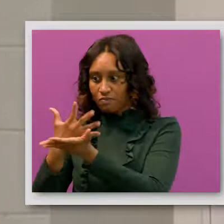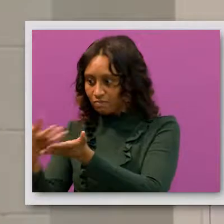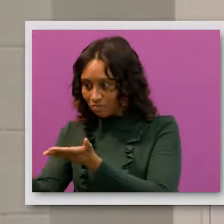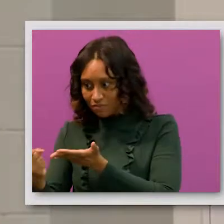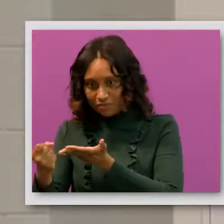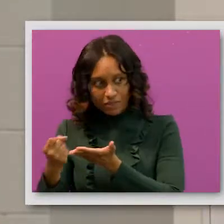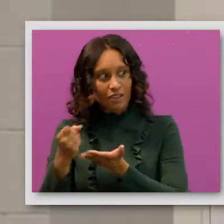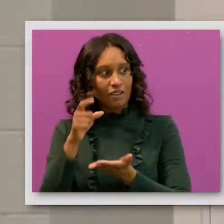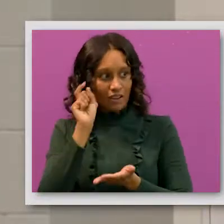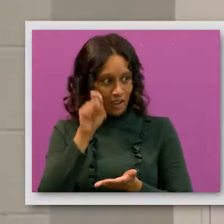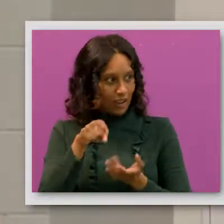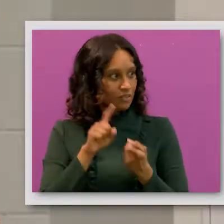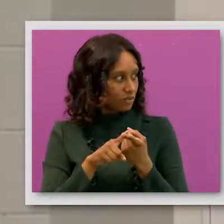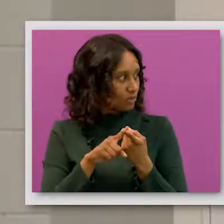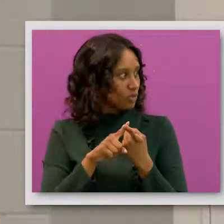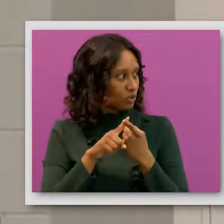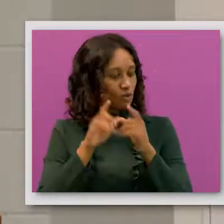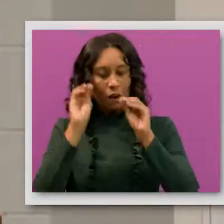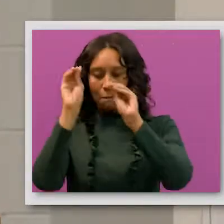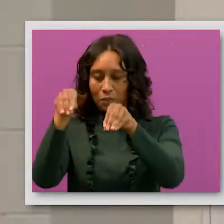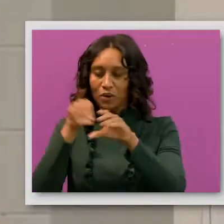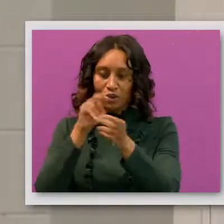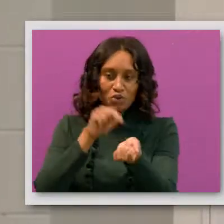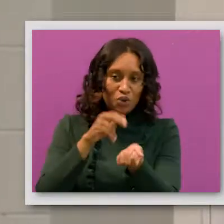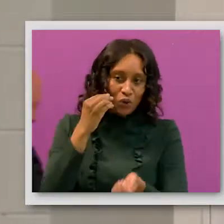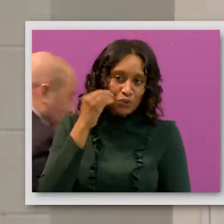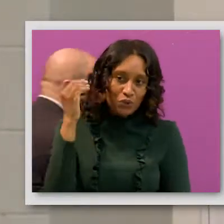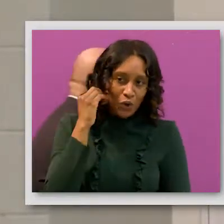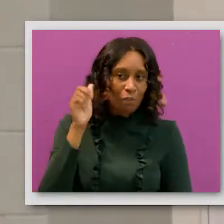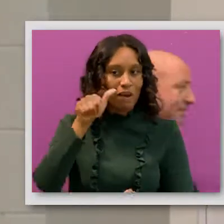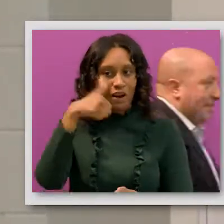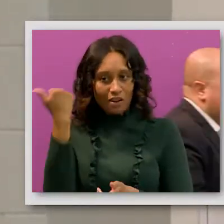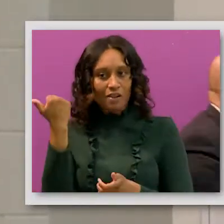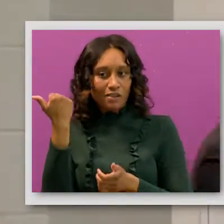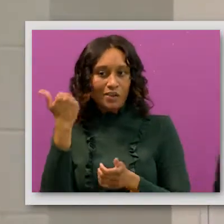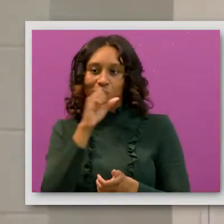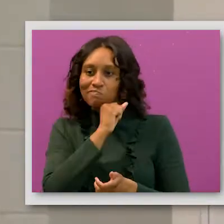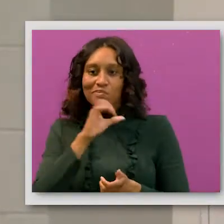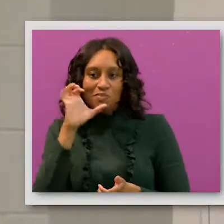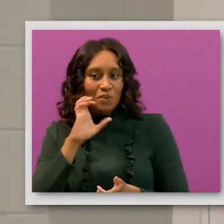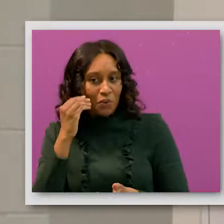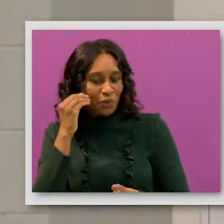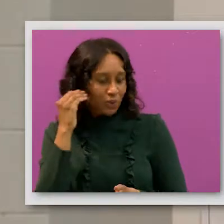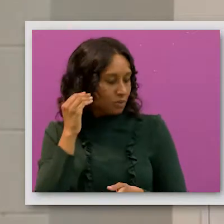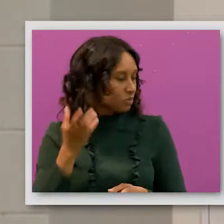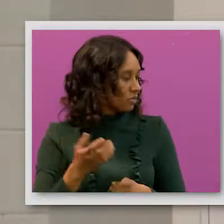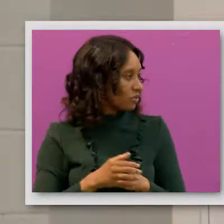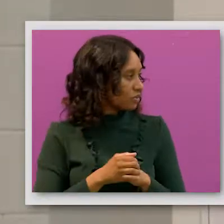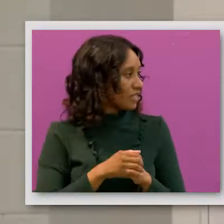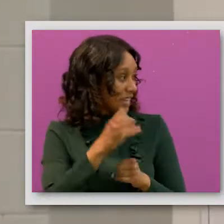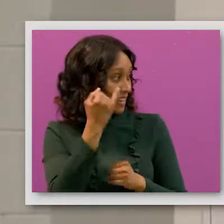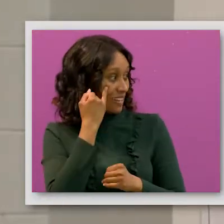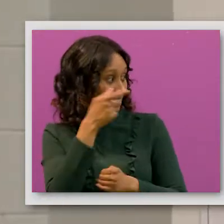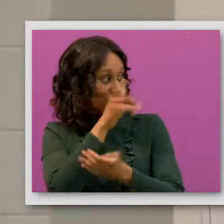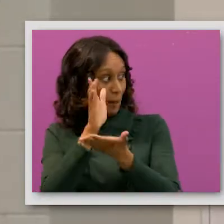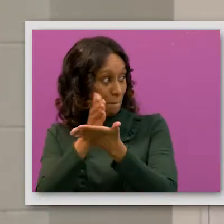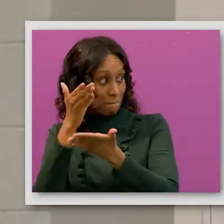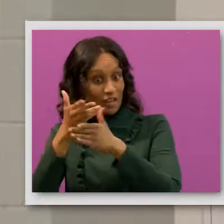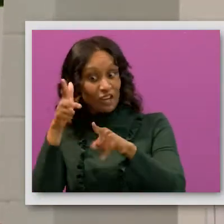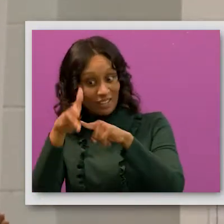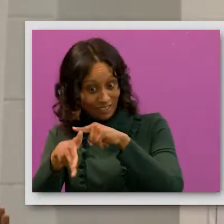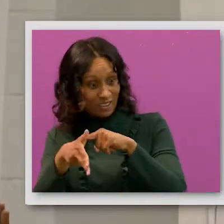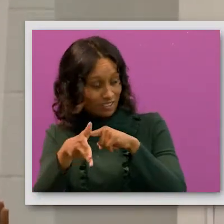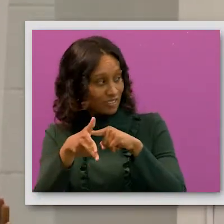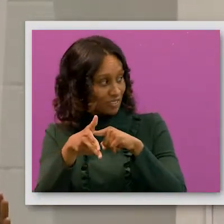ended up in nursing homes and other facilities where they are needed. If this budget were to be cut, and I